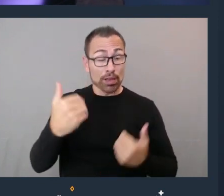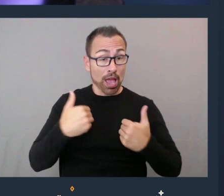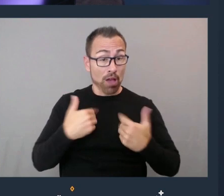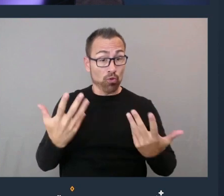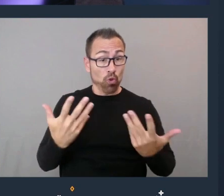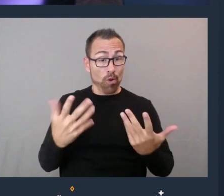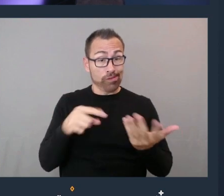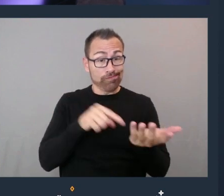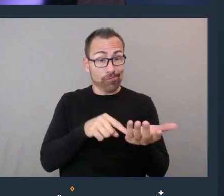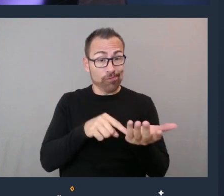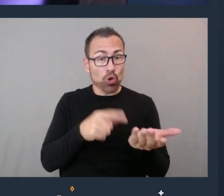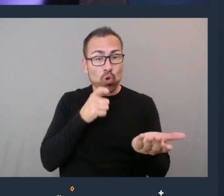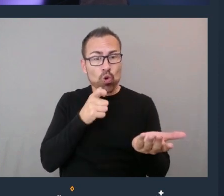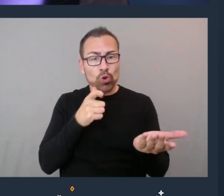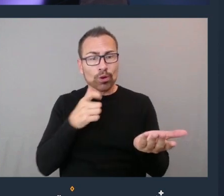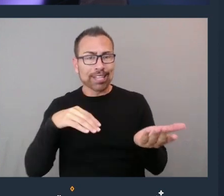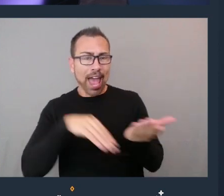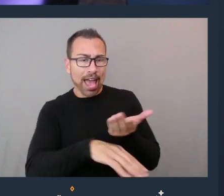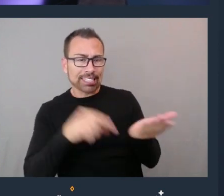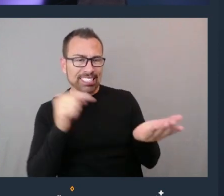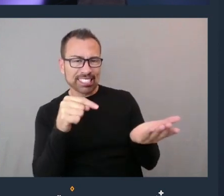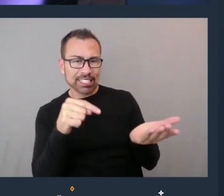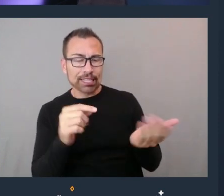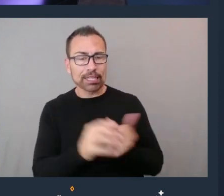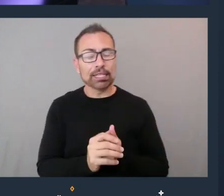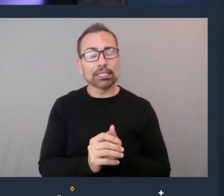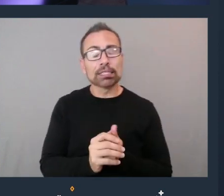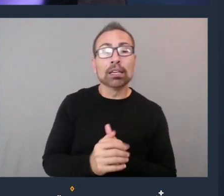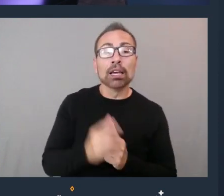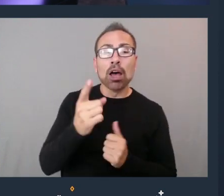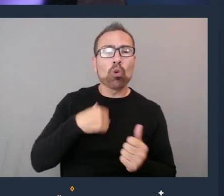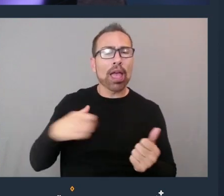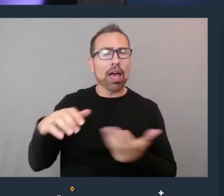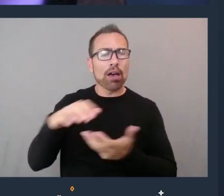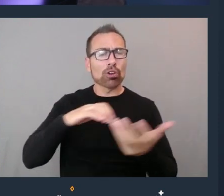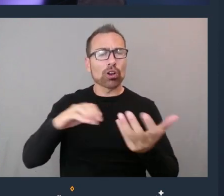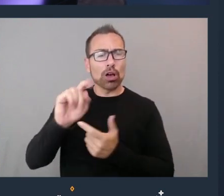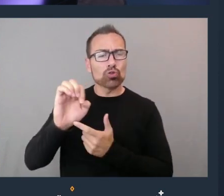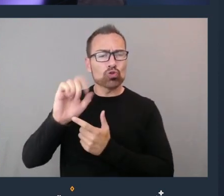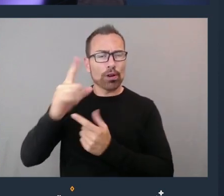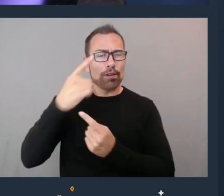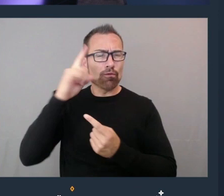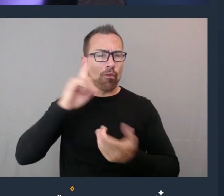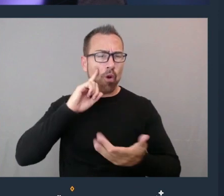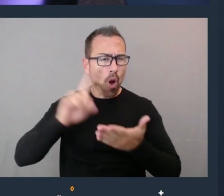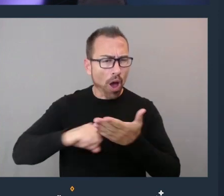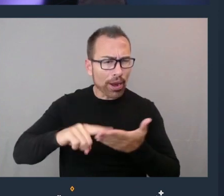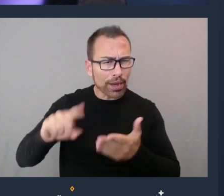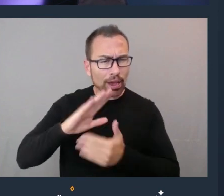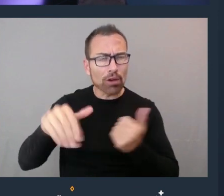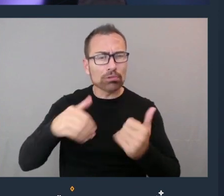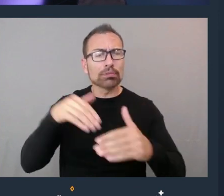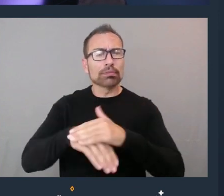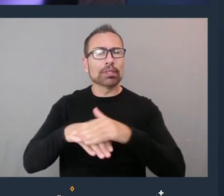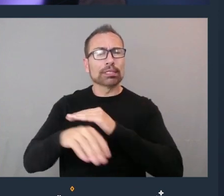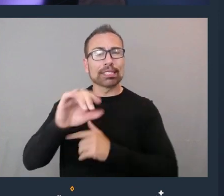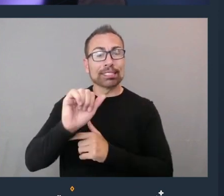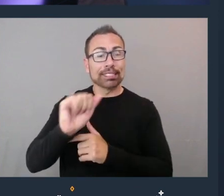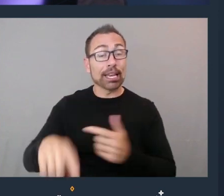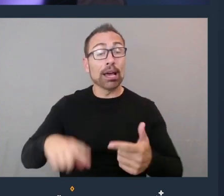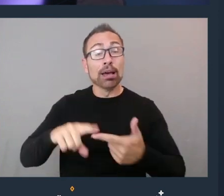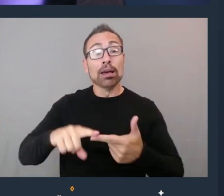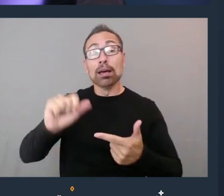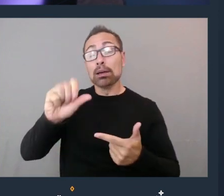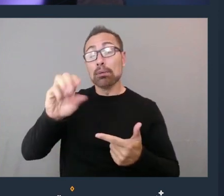governance capabilities that includes AWS CloudTrail to audit all data access, MACI to classify sensitive information, S3